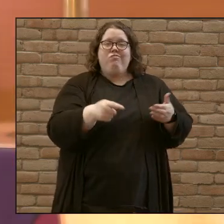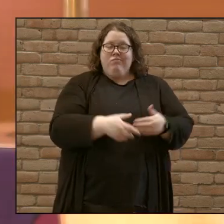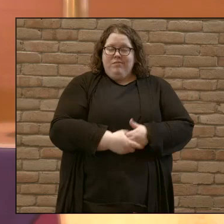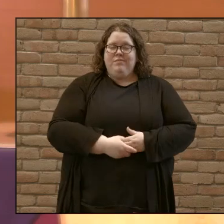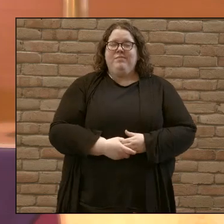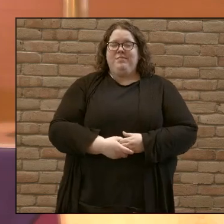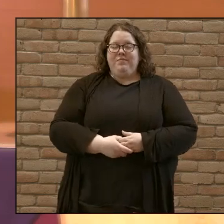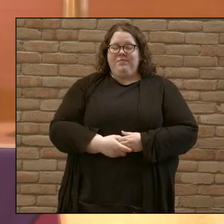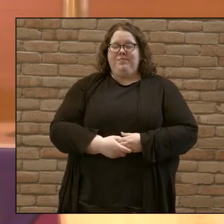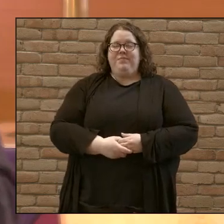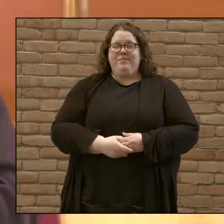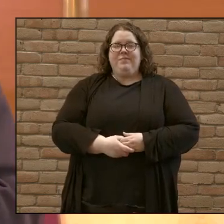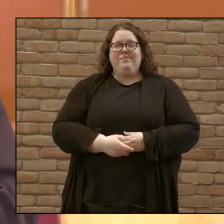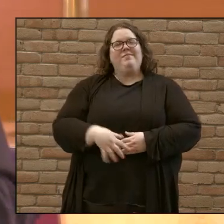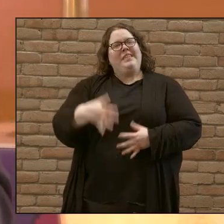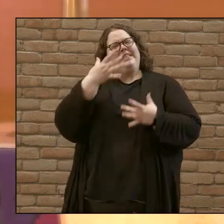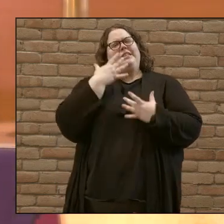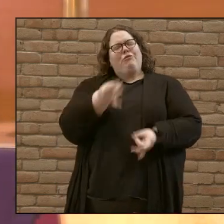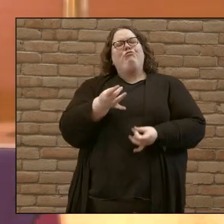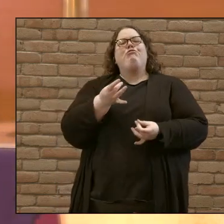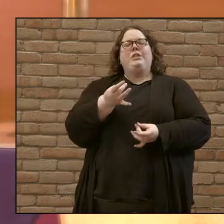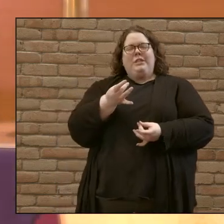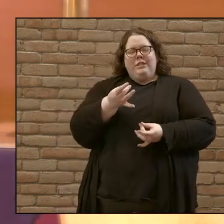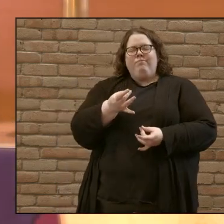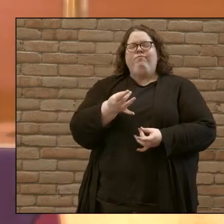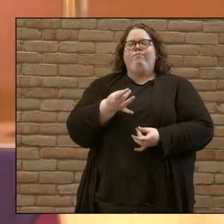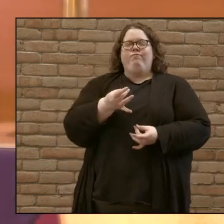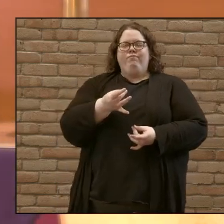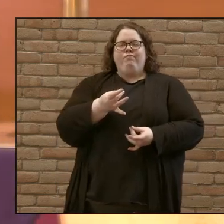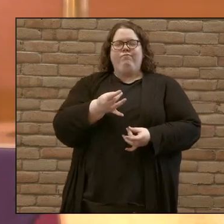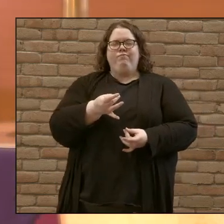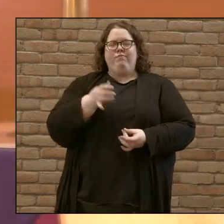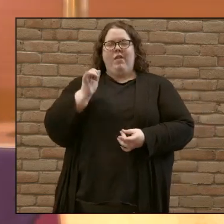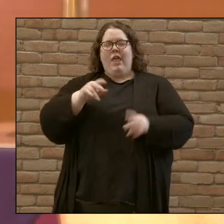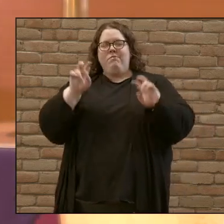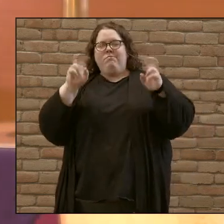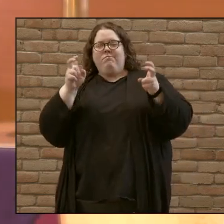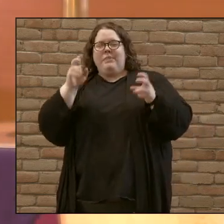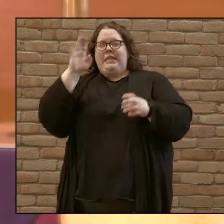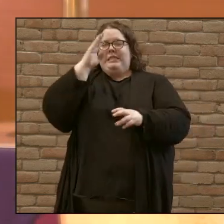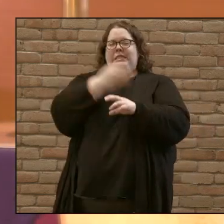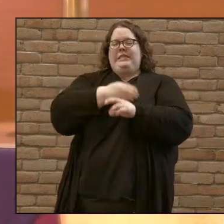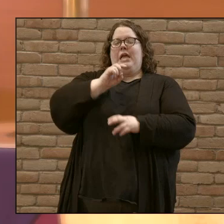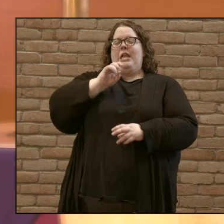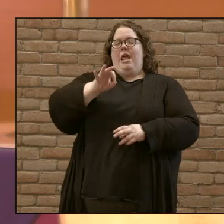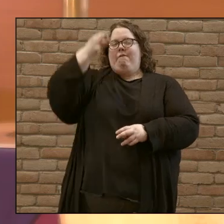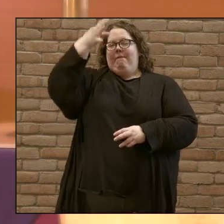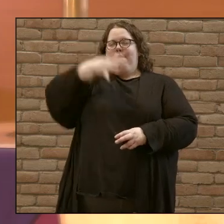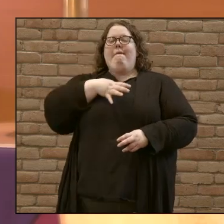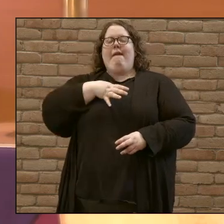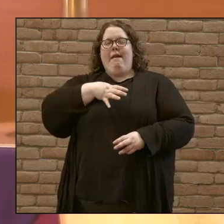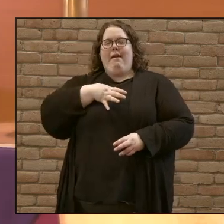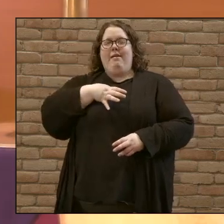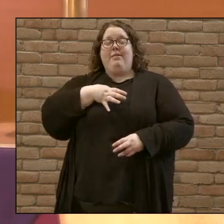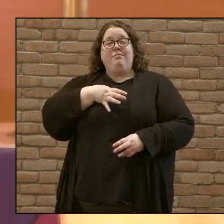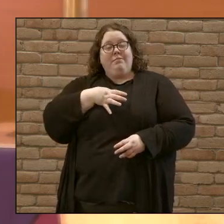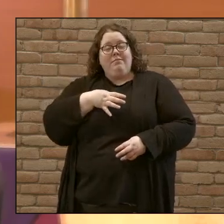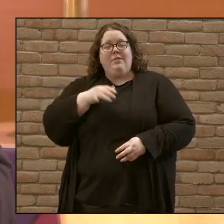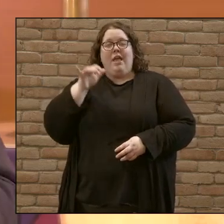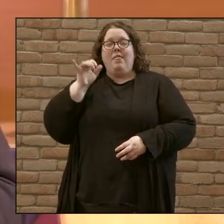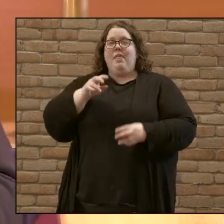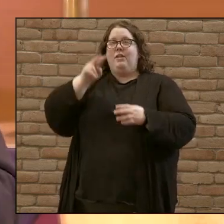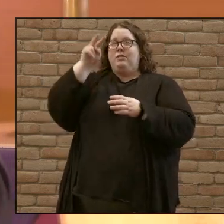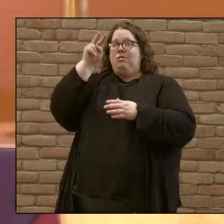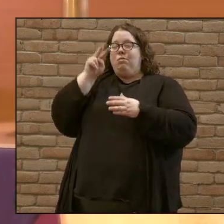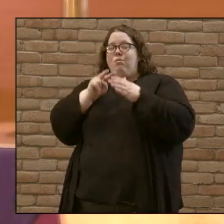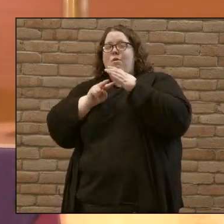what's interesting about this is Son of Man is a prophecy about the coming king,